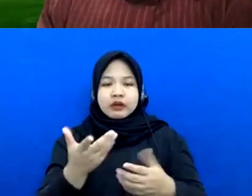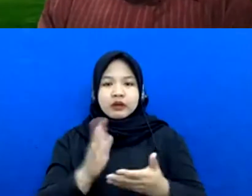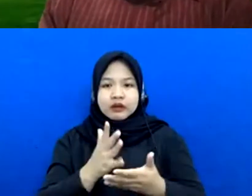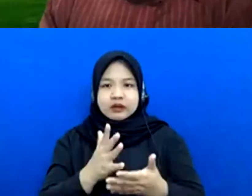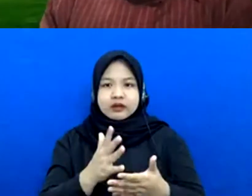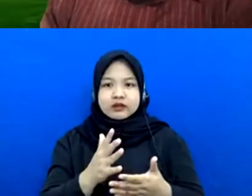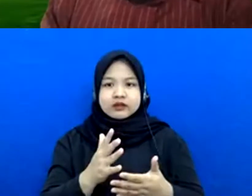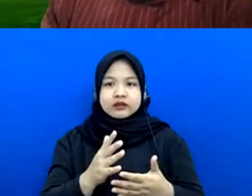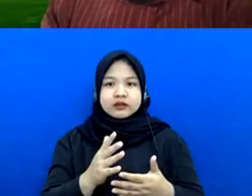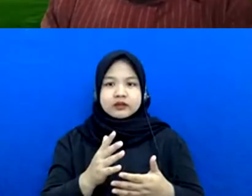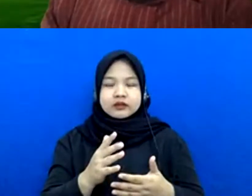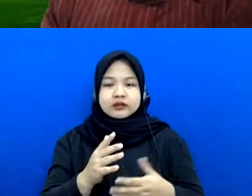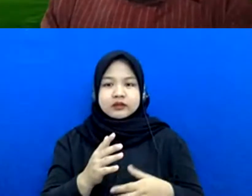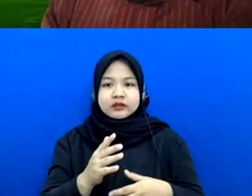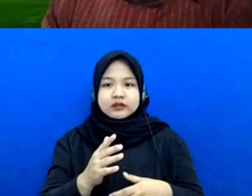The other thing,